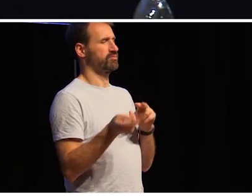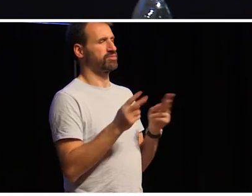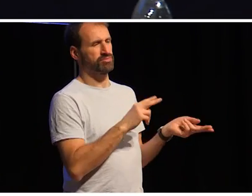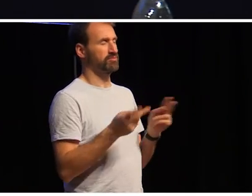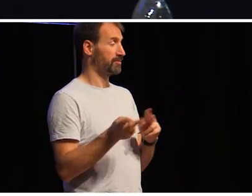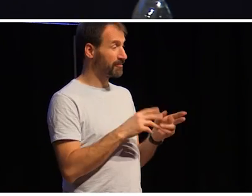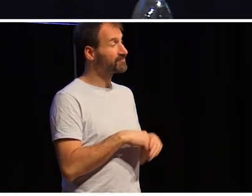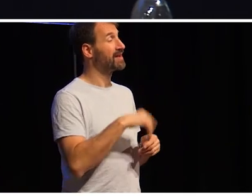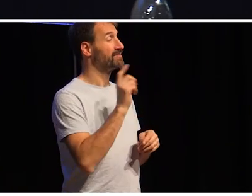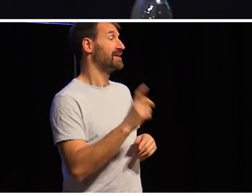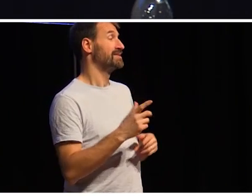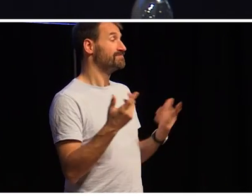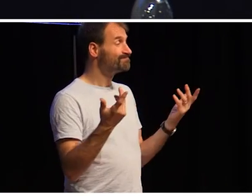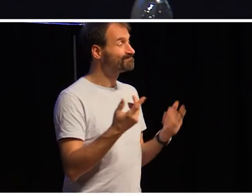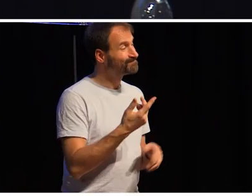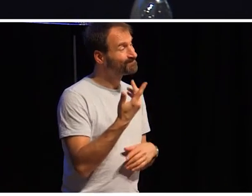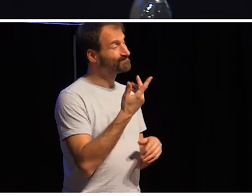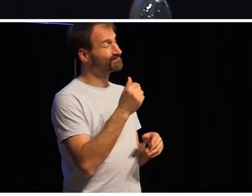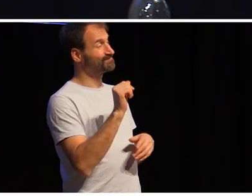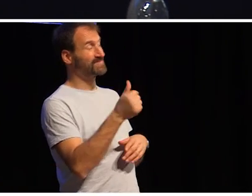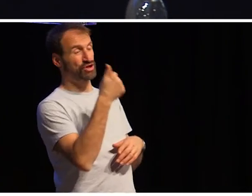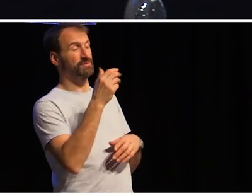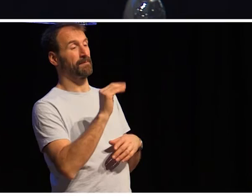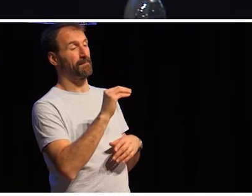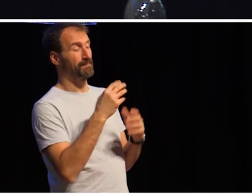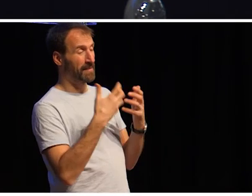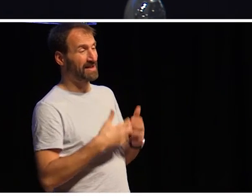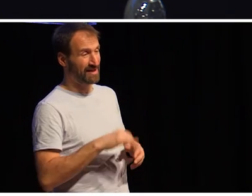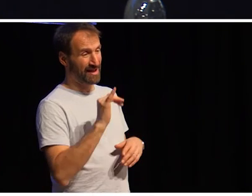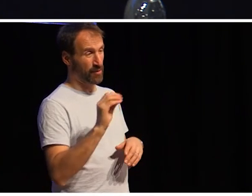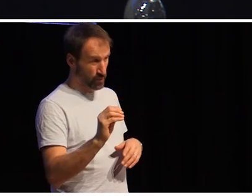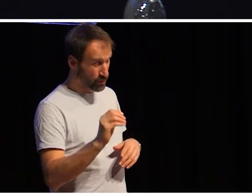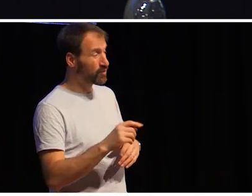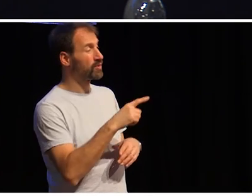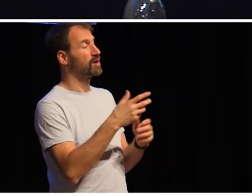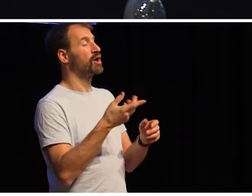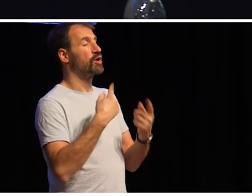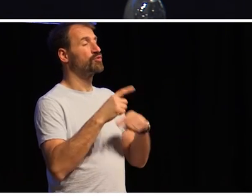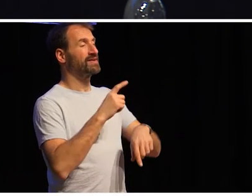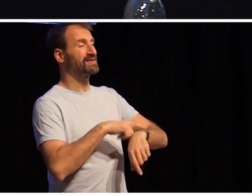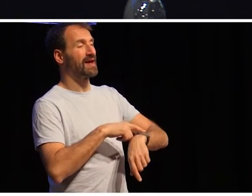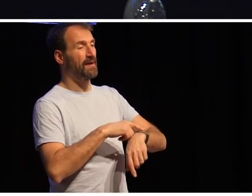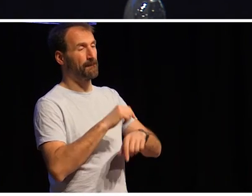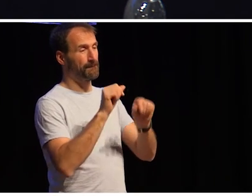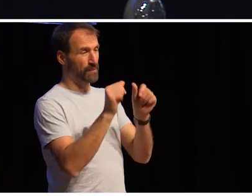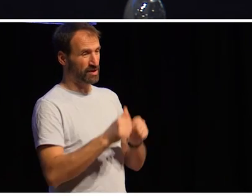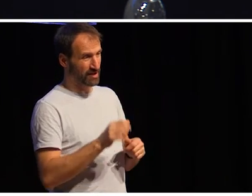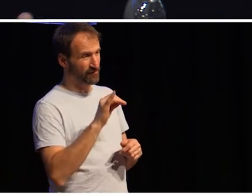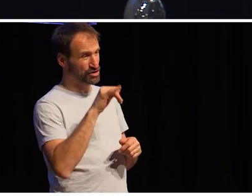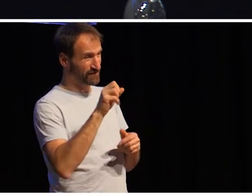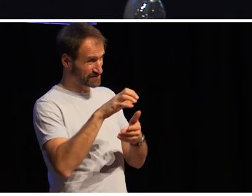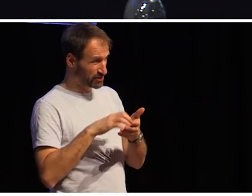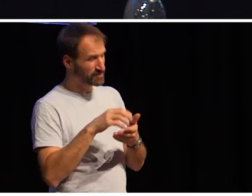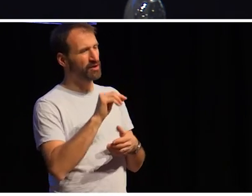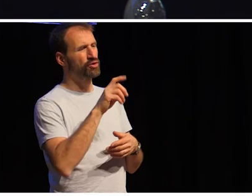An interesting thing about Machina.io is the runtime model for JavaScript. If you know Node, you basically start a Node process with